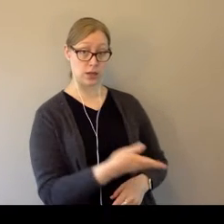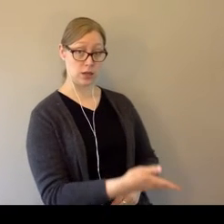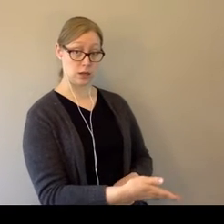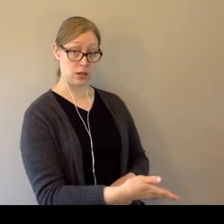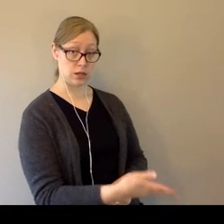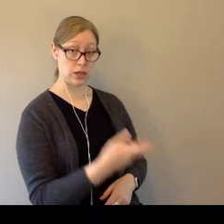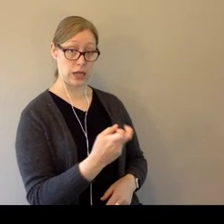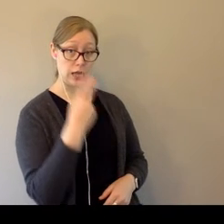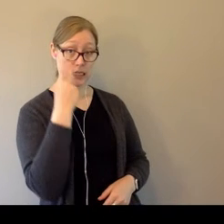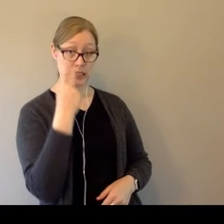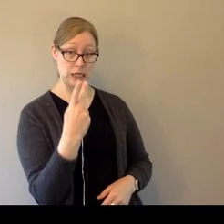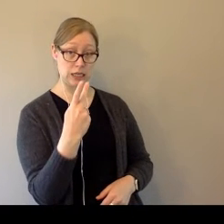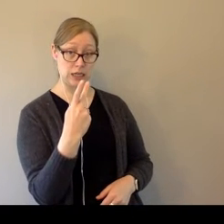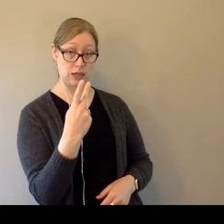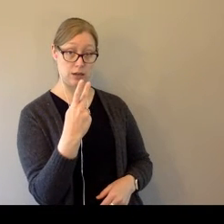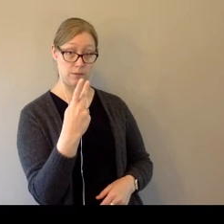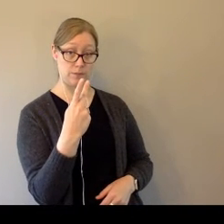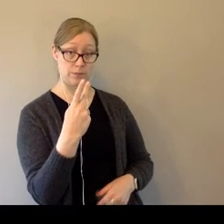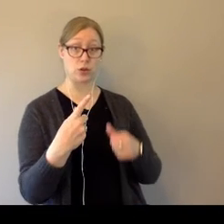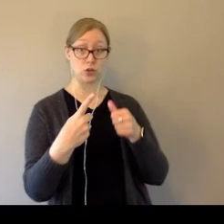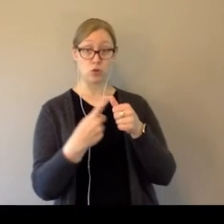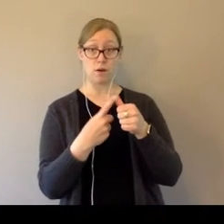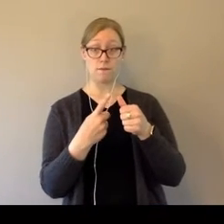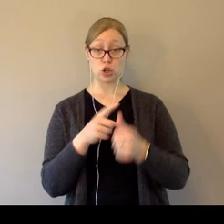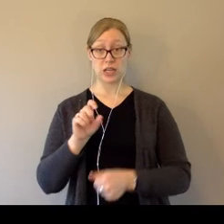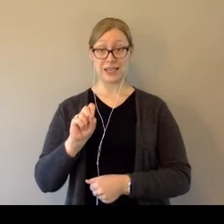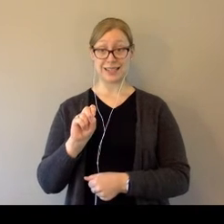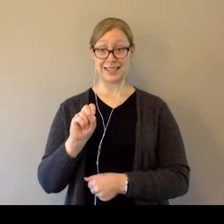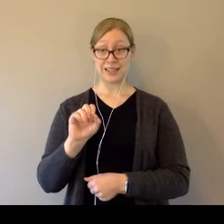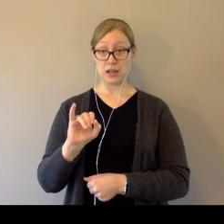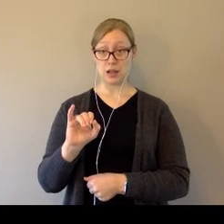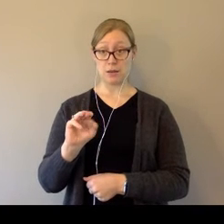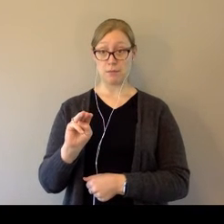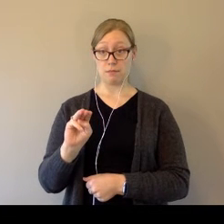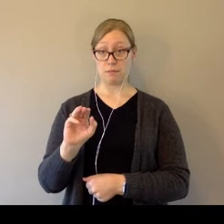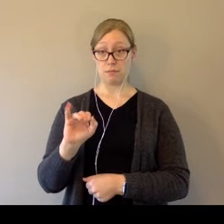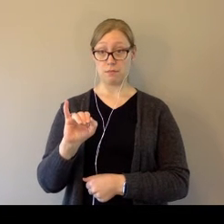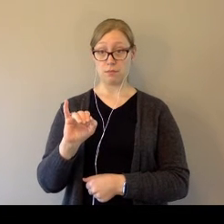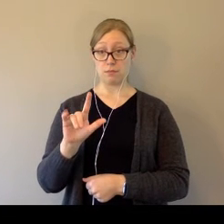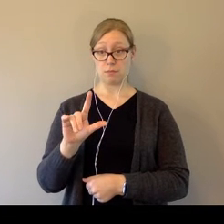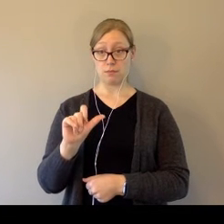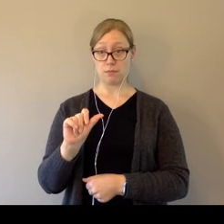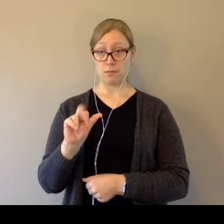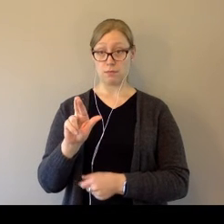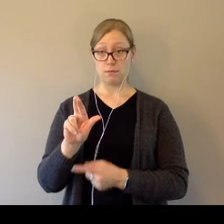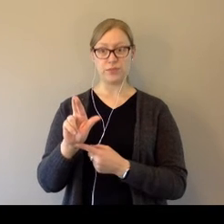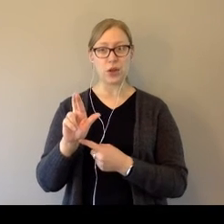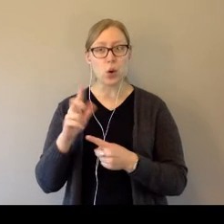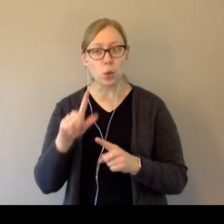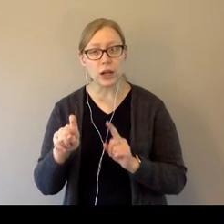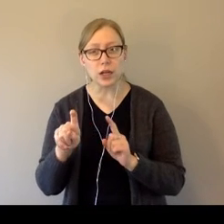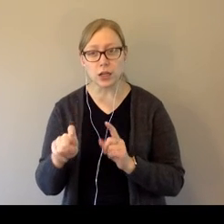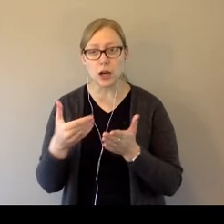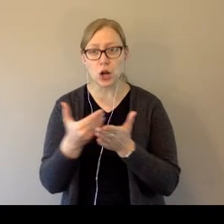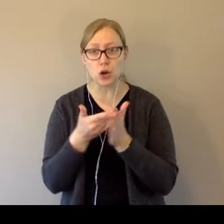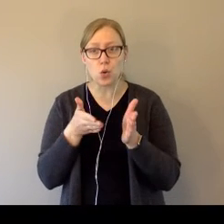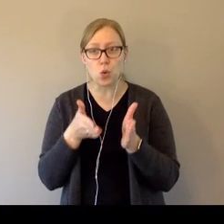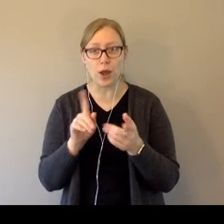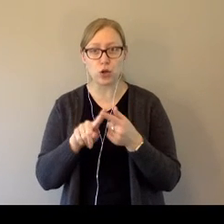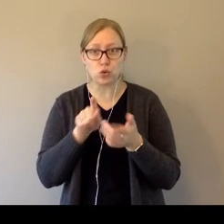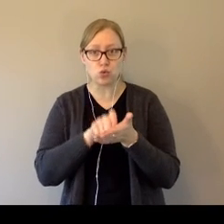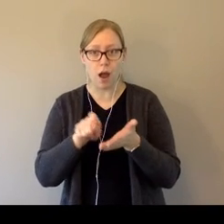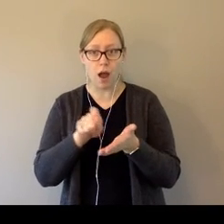similarity ratio? So when we talk about similar figures, we need some new notation. And this little wave